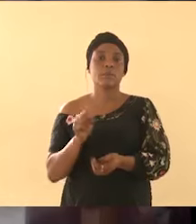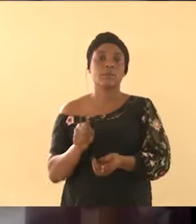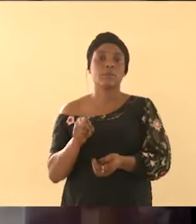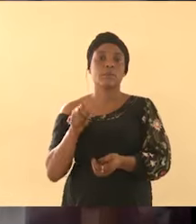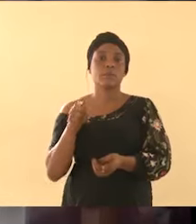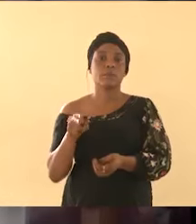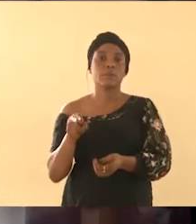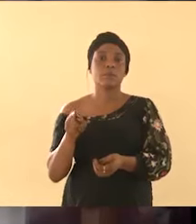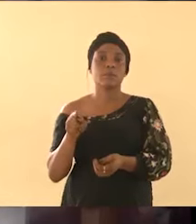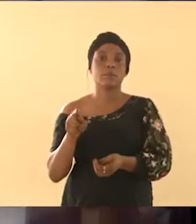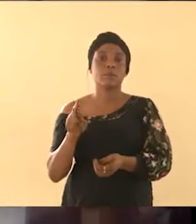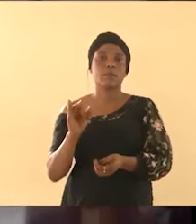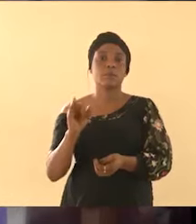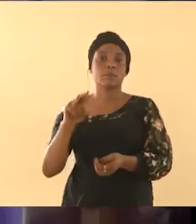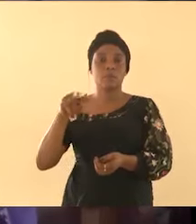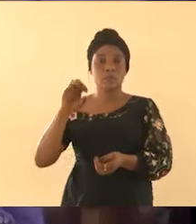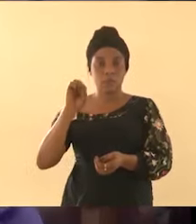This is my problem.